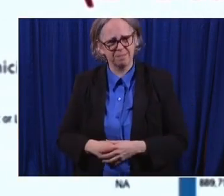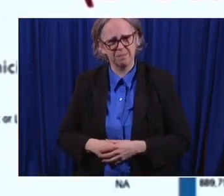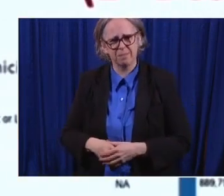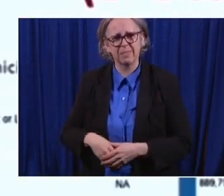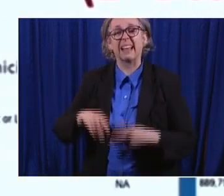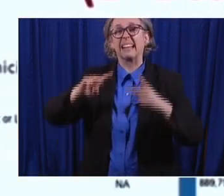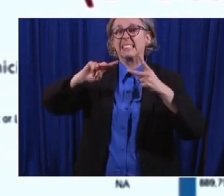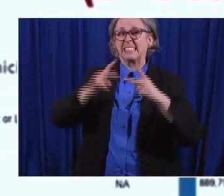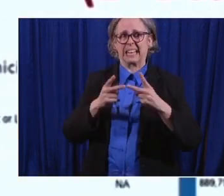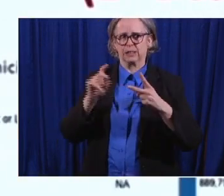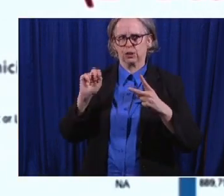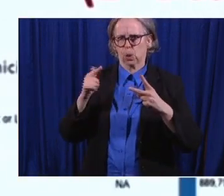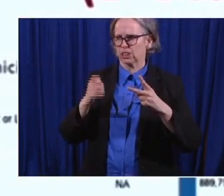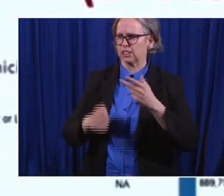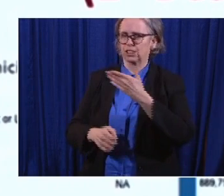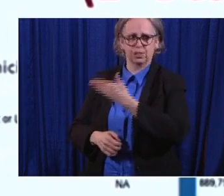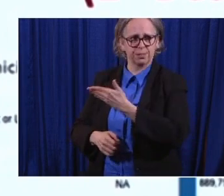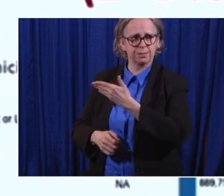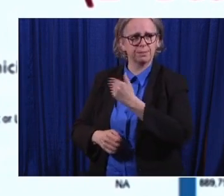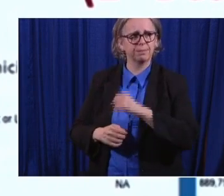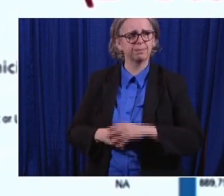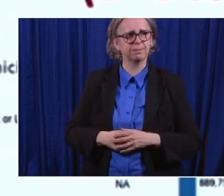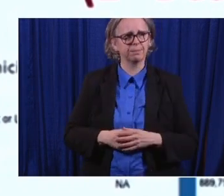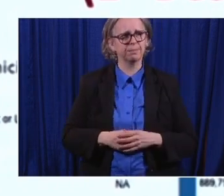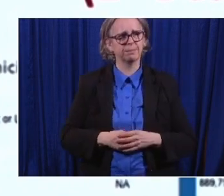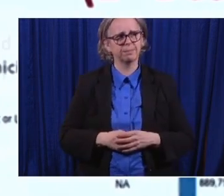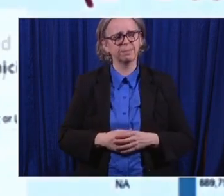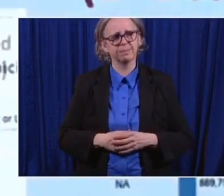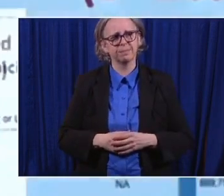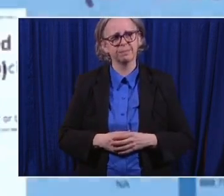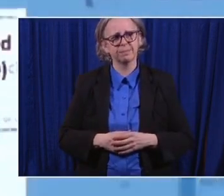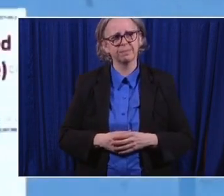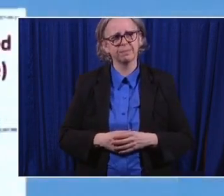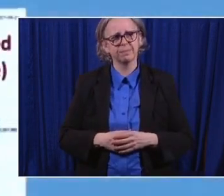want to put that slide up? And again,